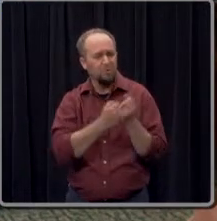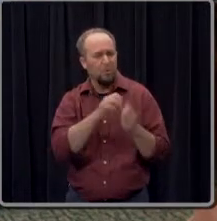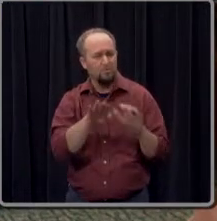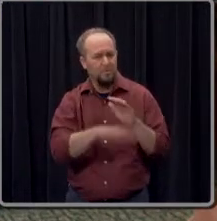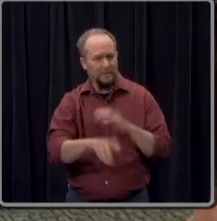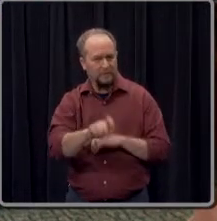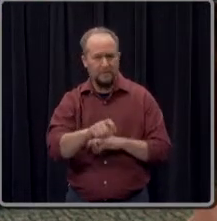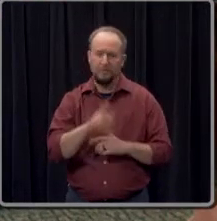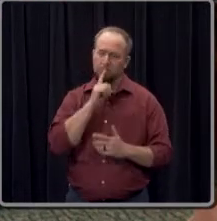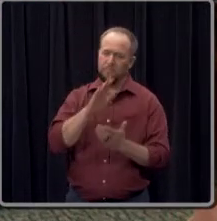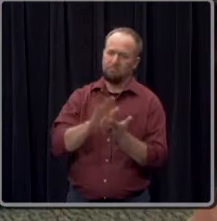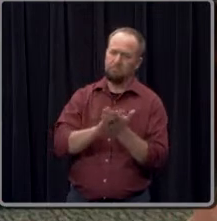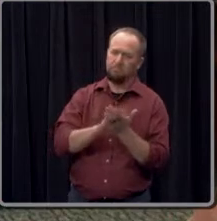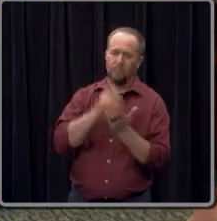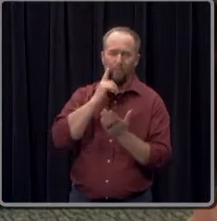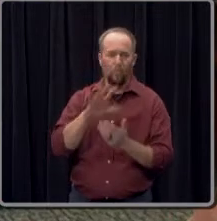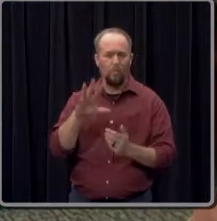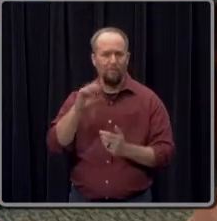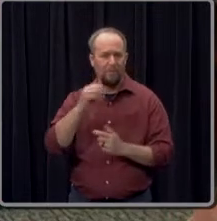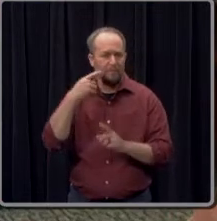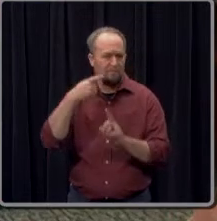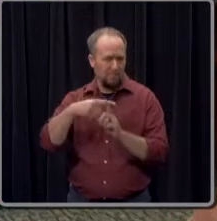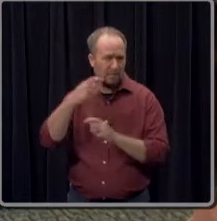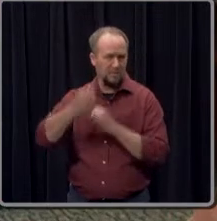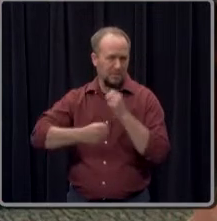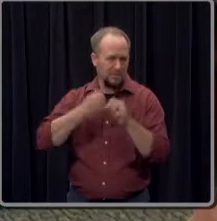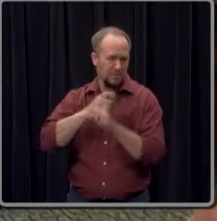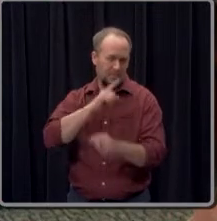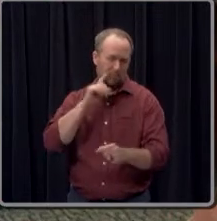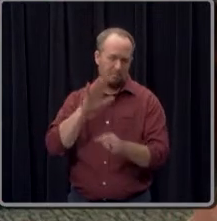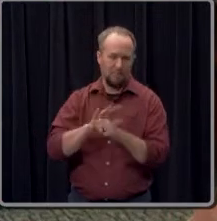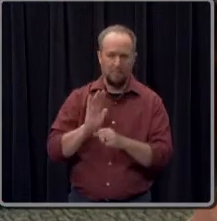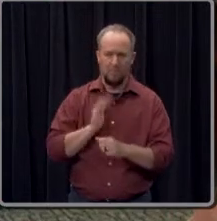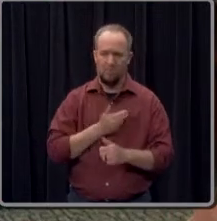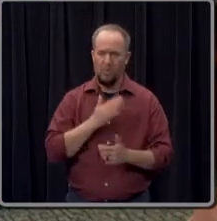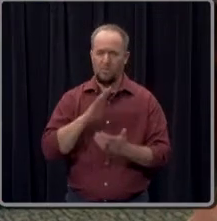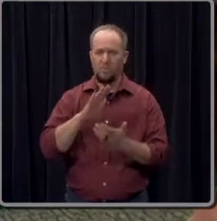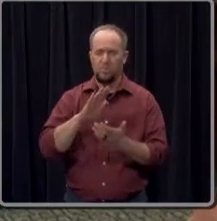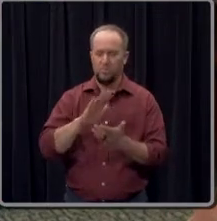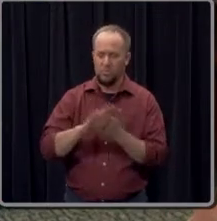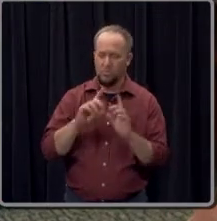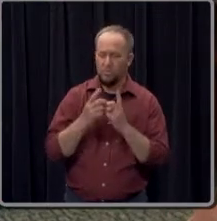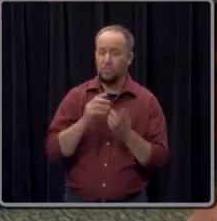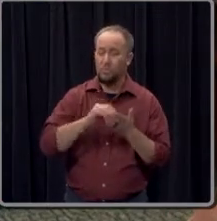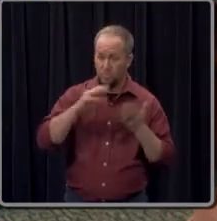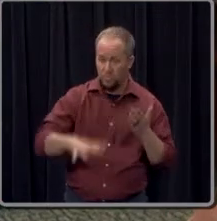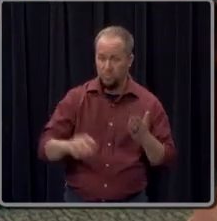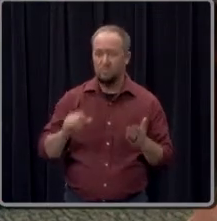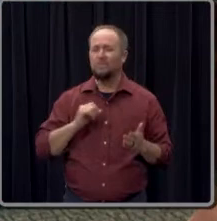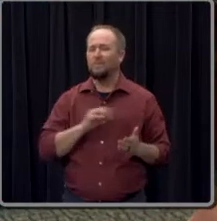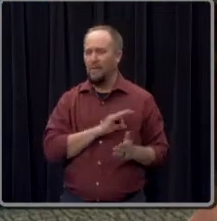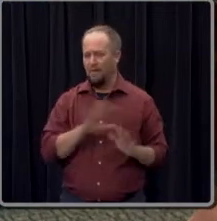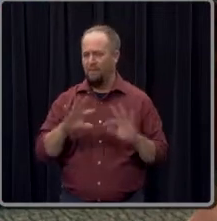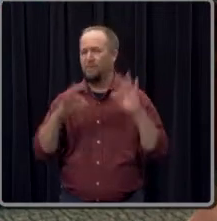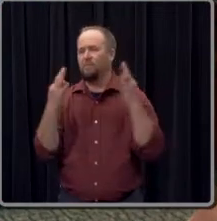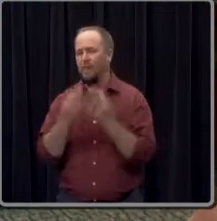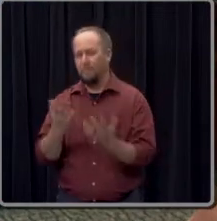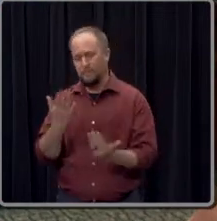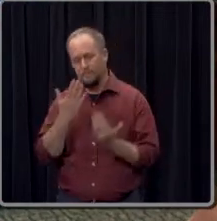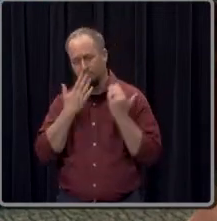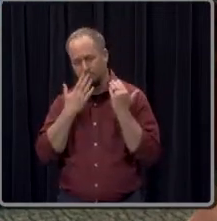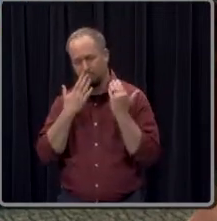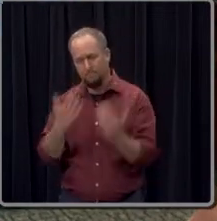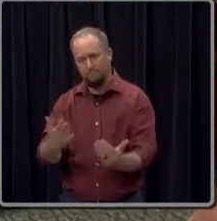Junior Service League for their 50-plus year commitment to our district students, staff, and families. Thank you.